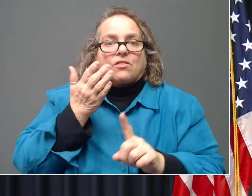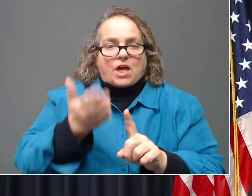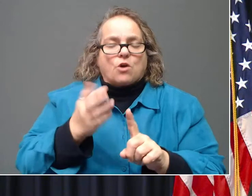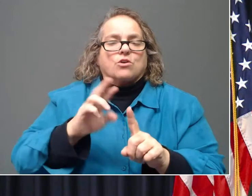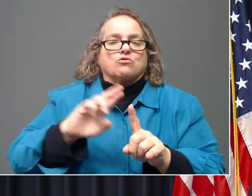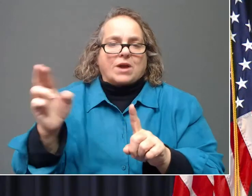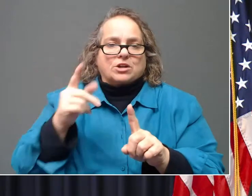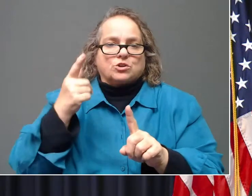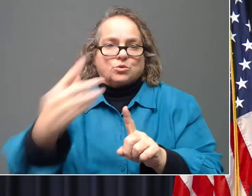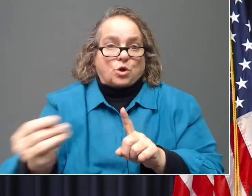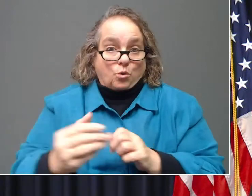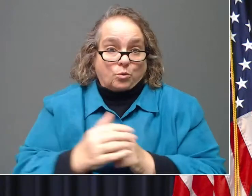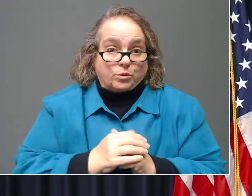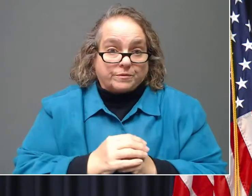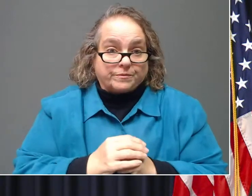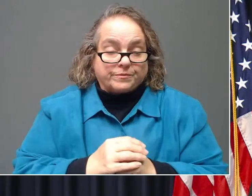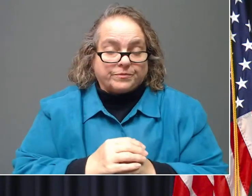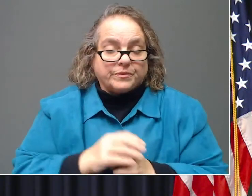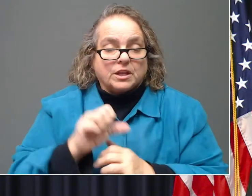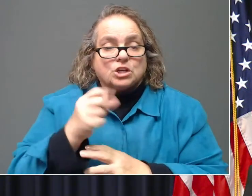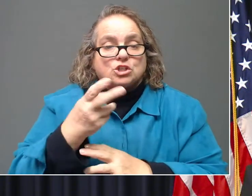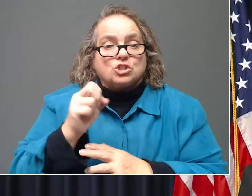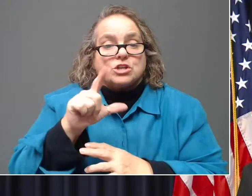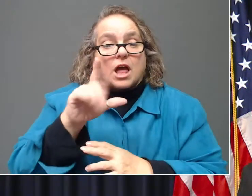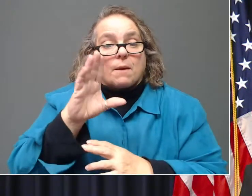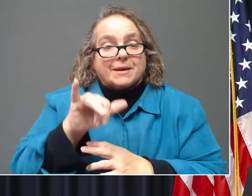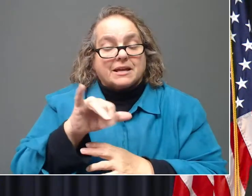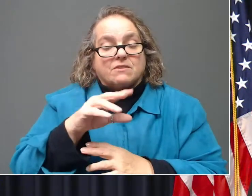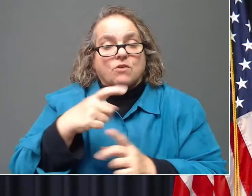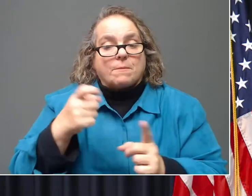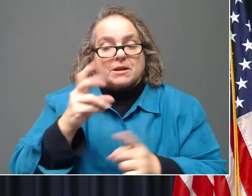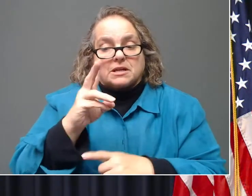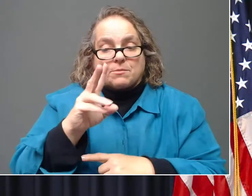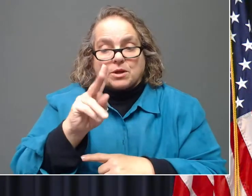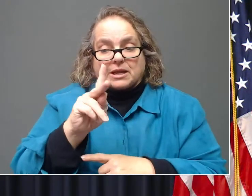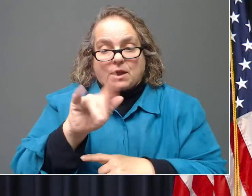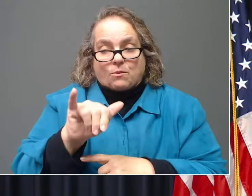go. Shelby Smithson from WKYT.